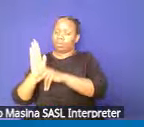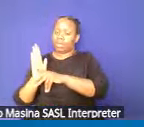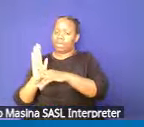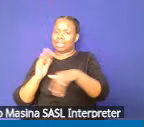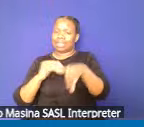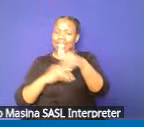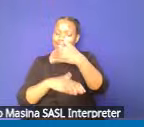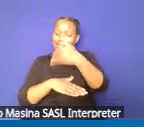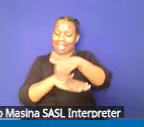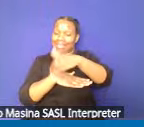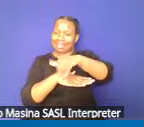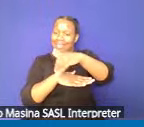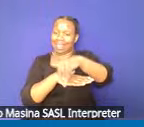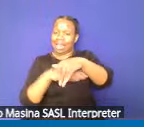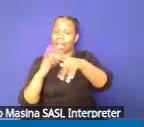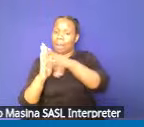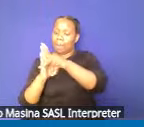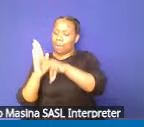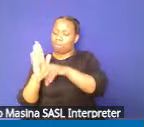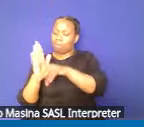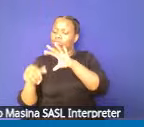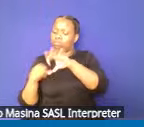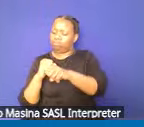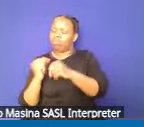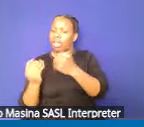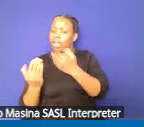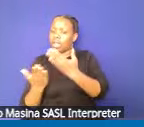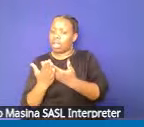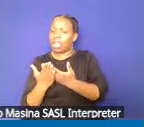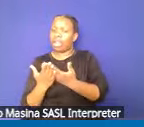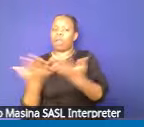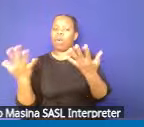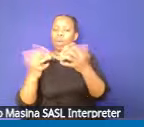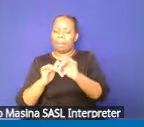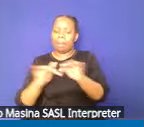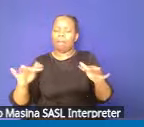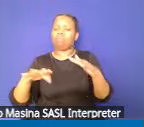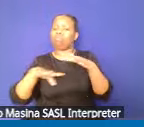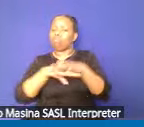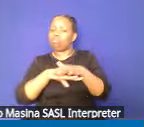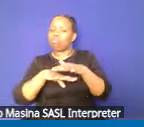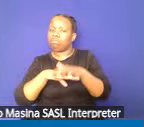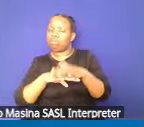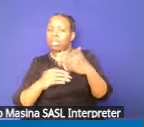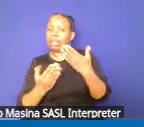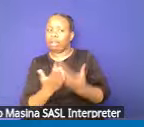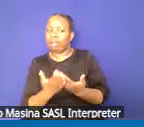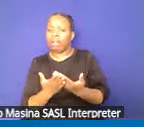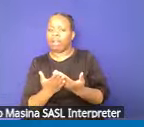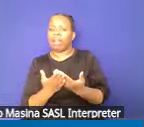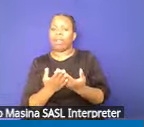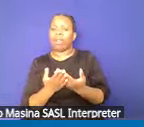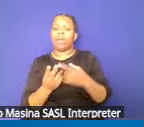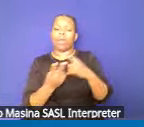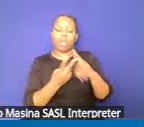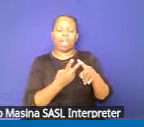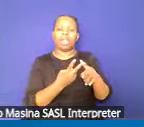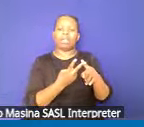policy that can be found actually on public platforms as well as our